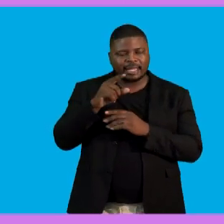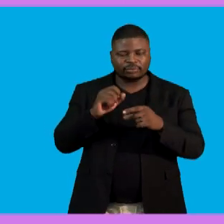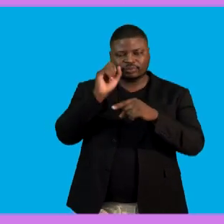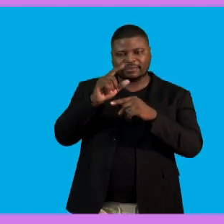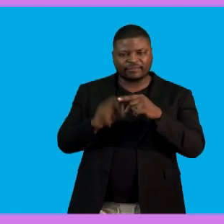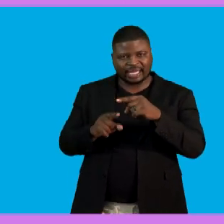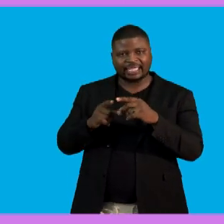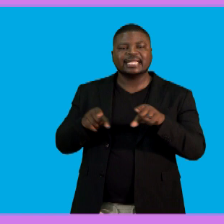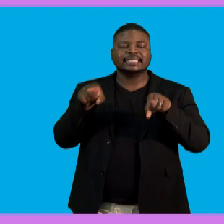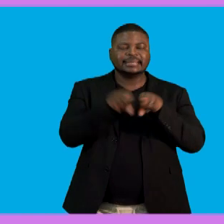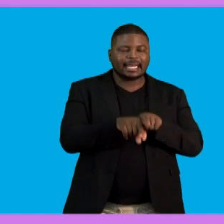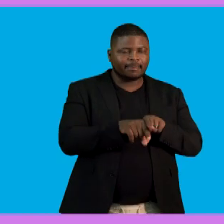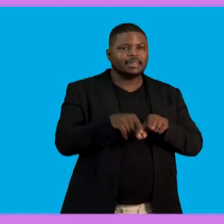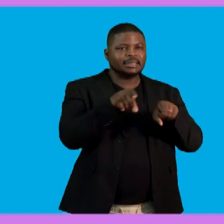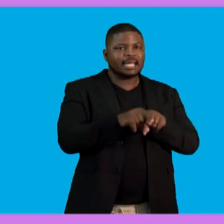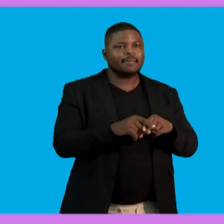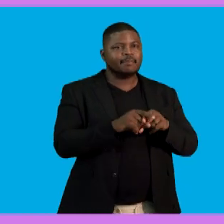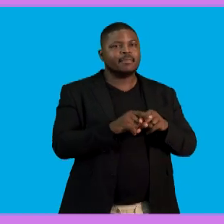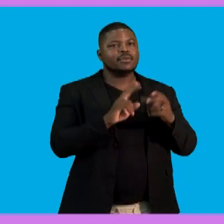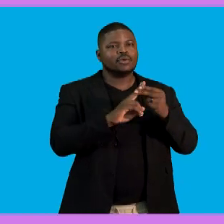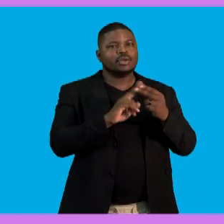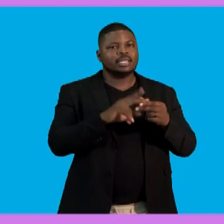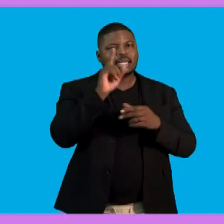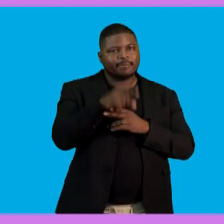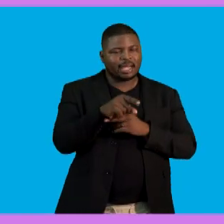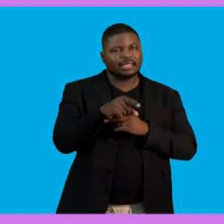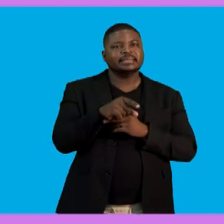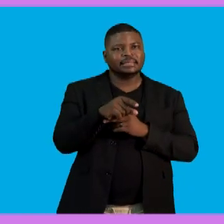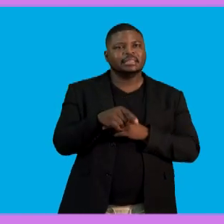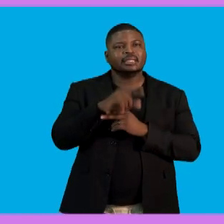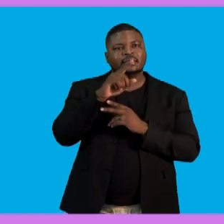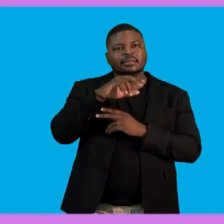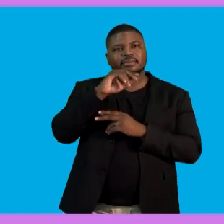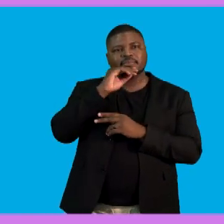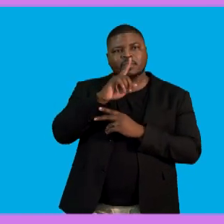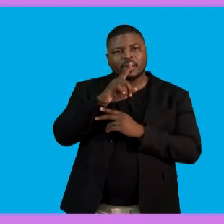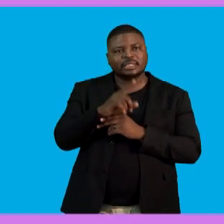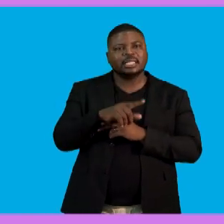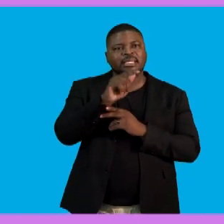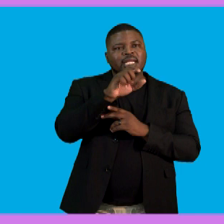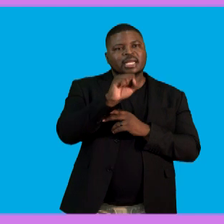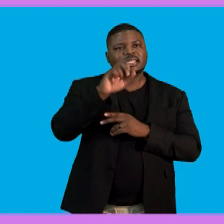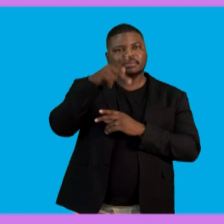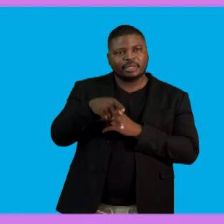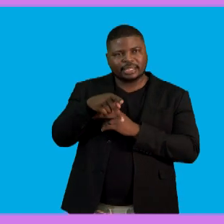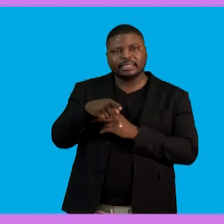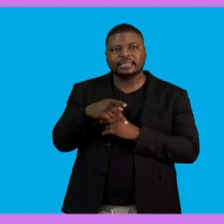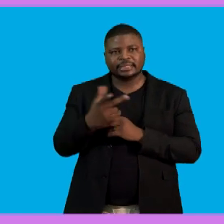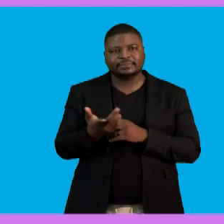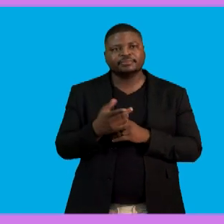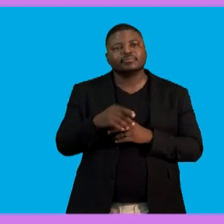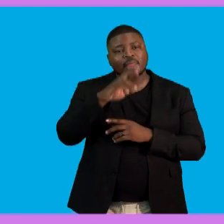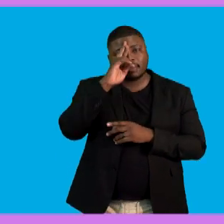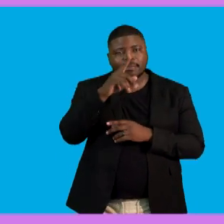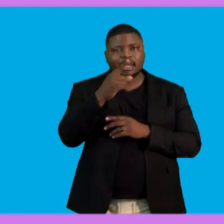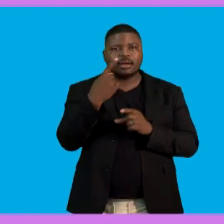by the same unit. So we'll divide it by 1 teaspoon. Sorry, I wrote B there, it should be a P. So we'll divide this by 1 teaspoon